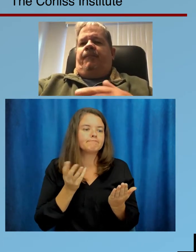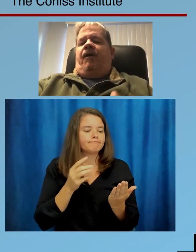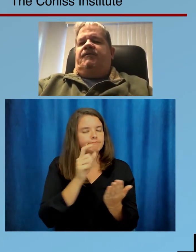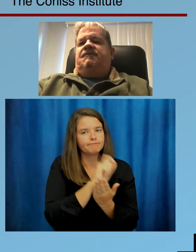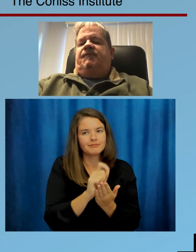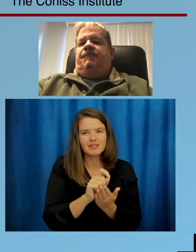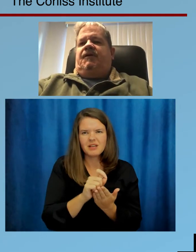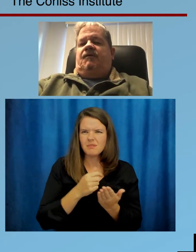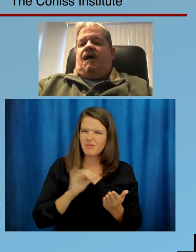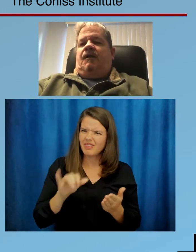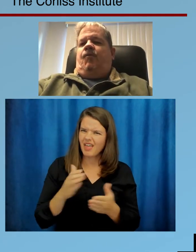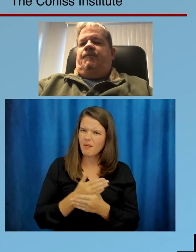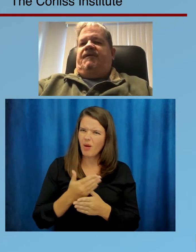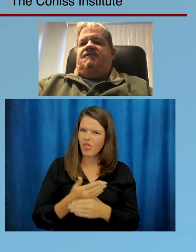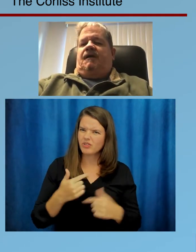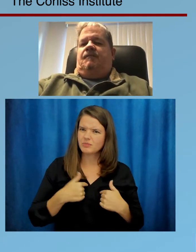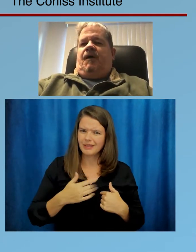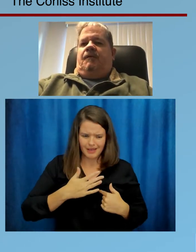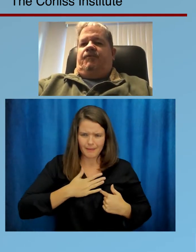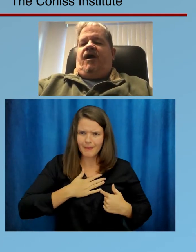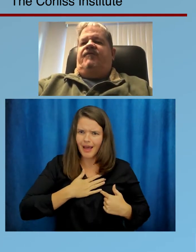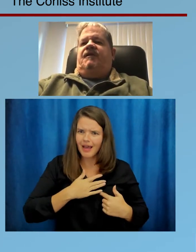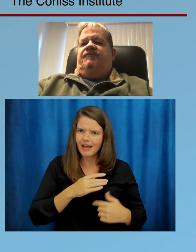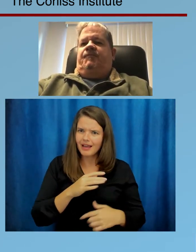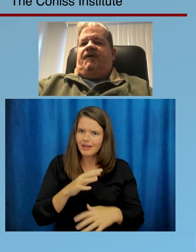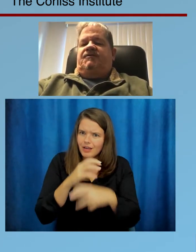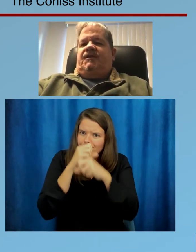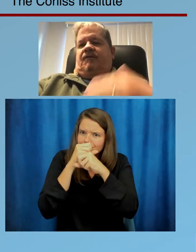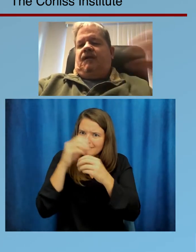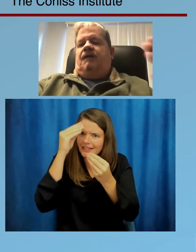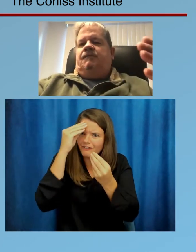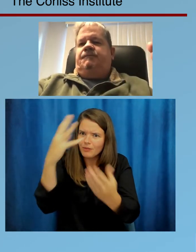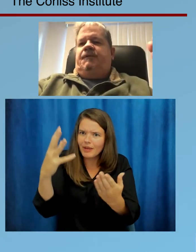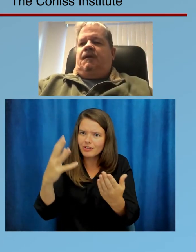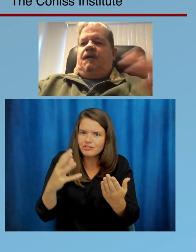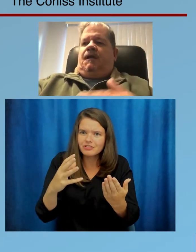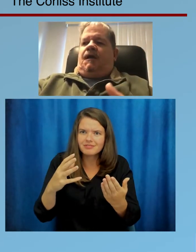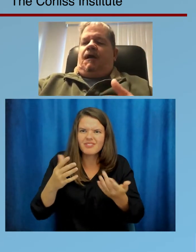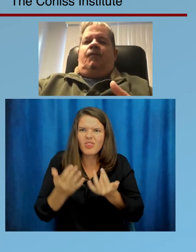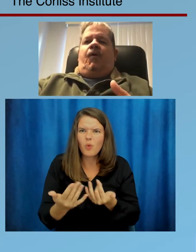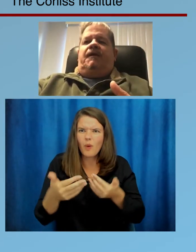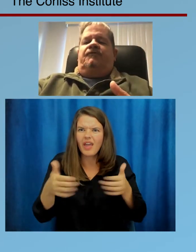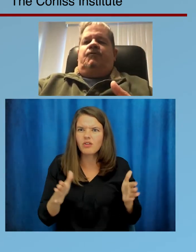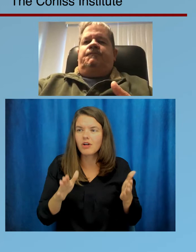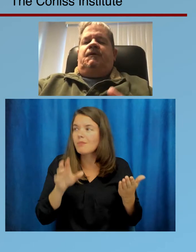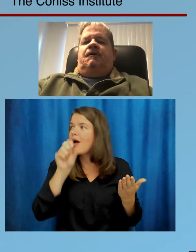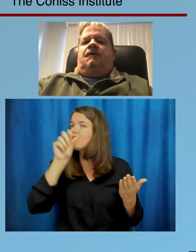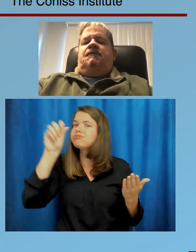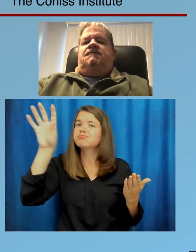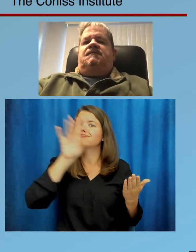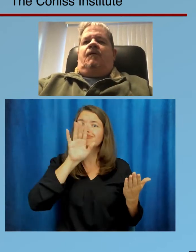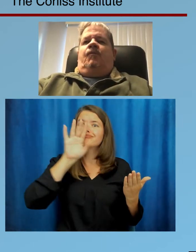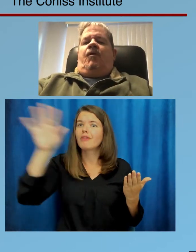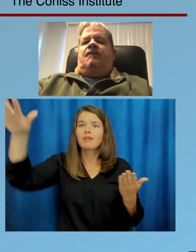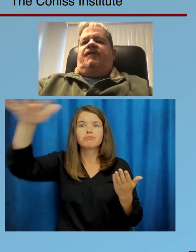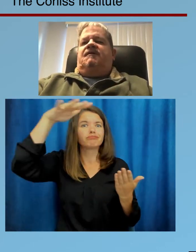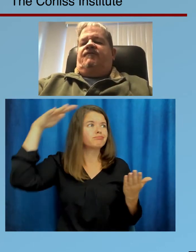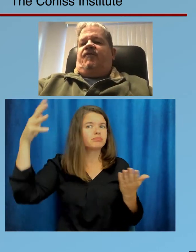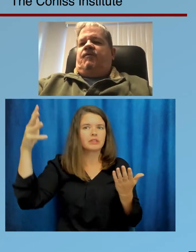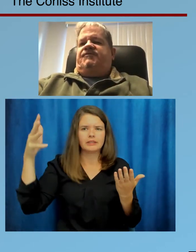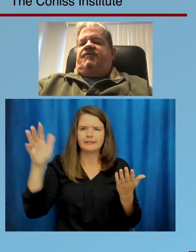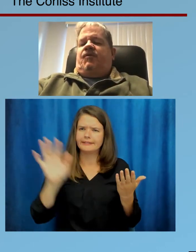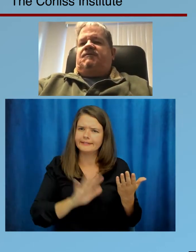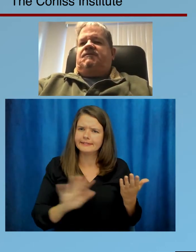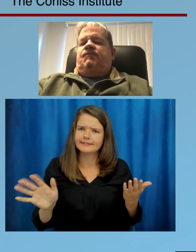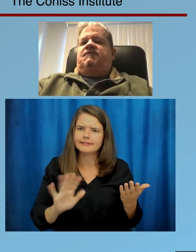of bothers me because I don't want to be saying my private information out loud in a waiting room. So one of the things